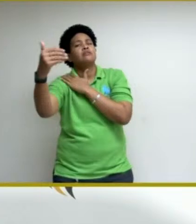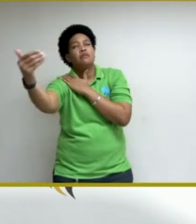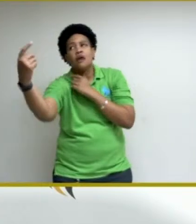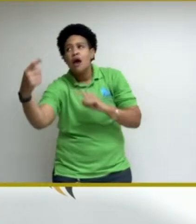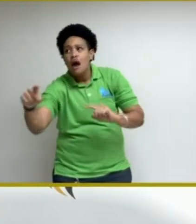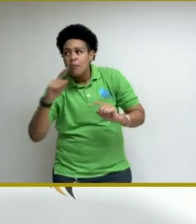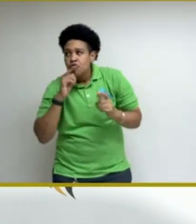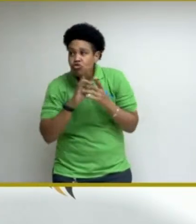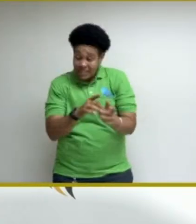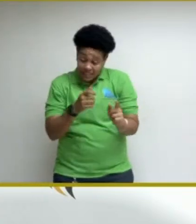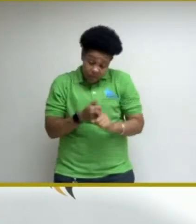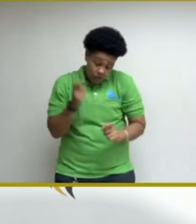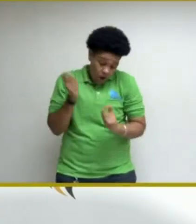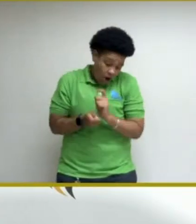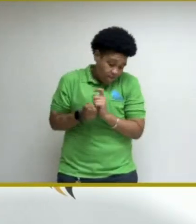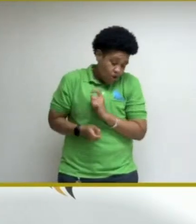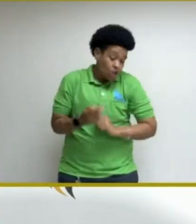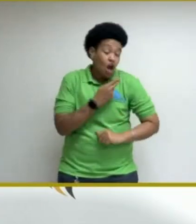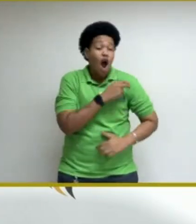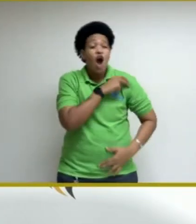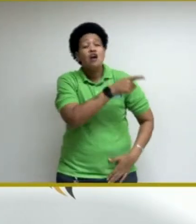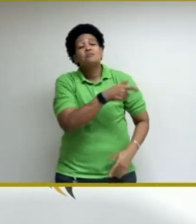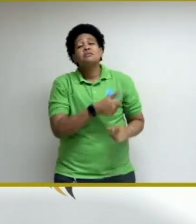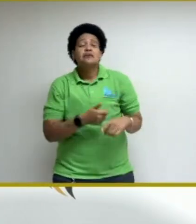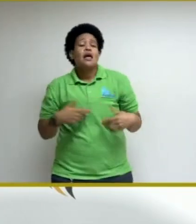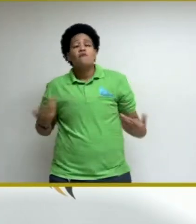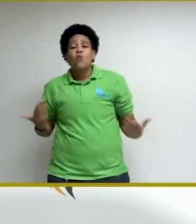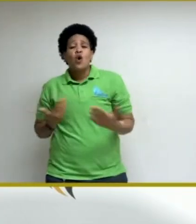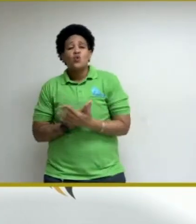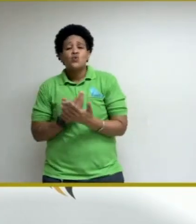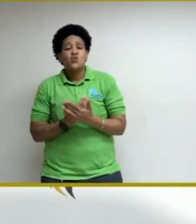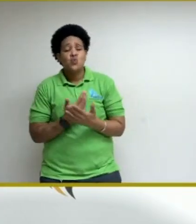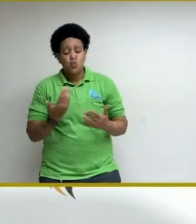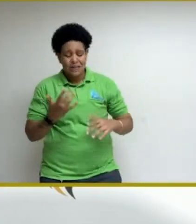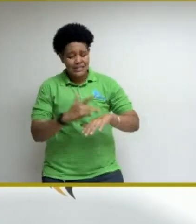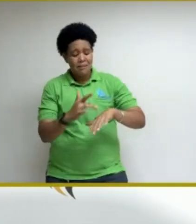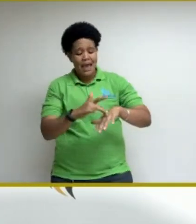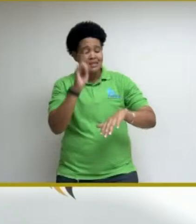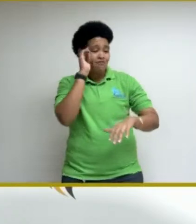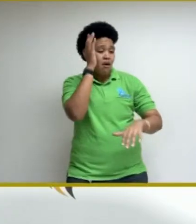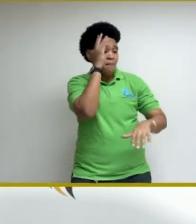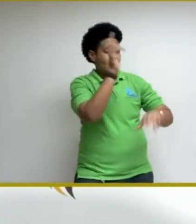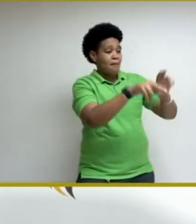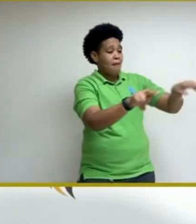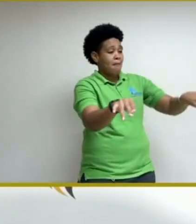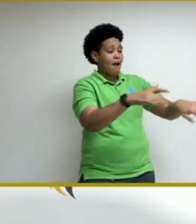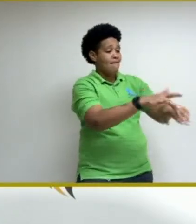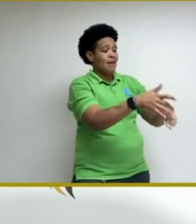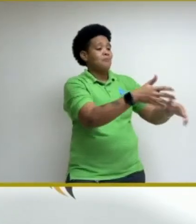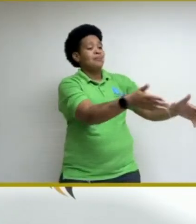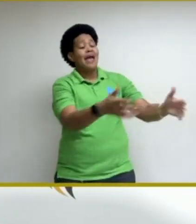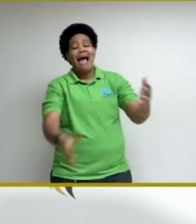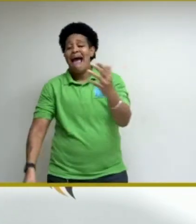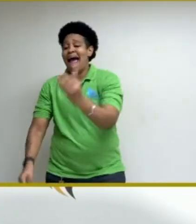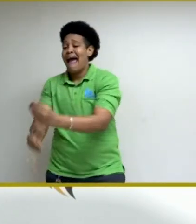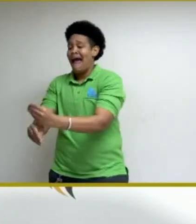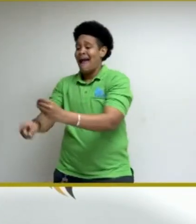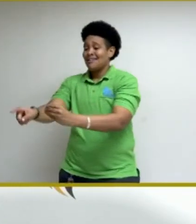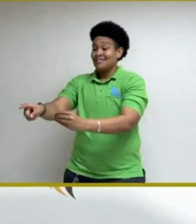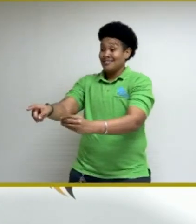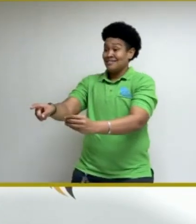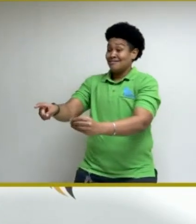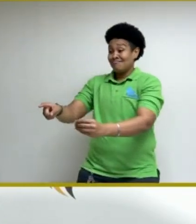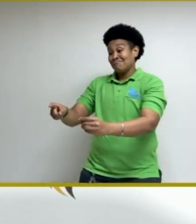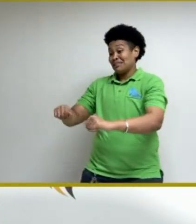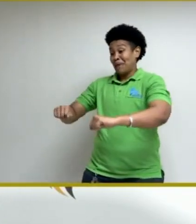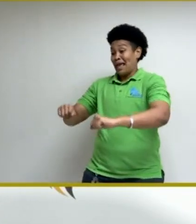around converting hospitals to new spaces for beds, adding field hospitals as the case